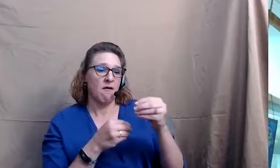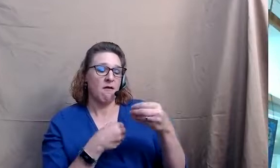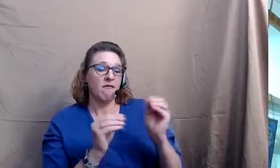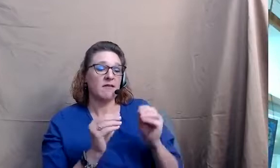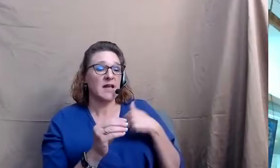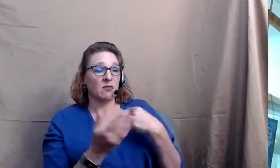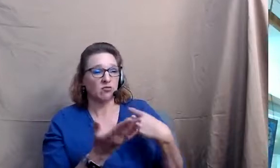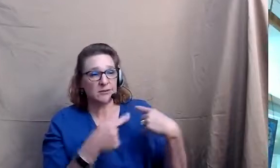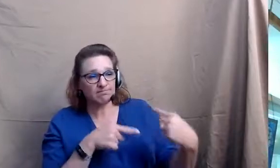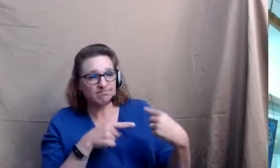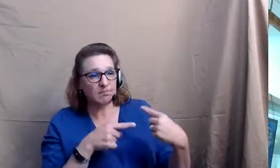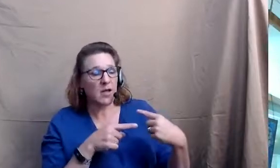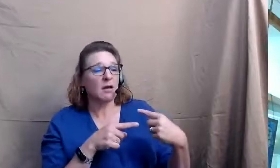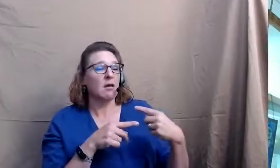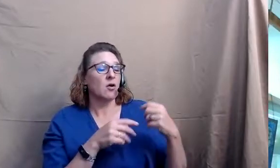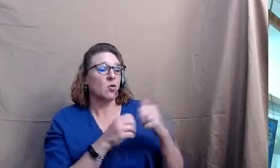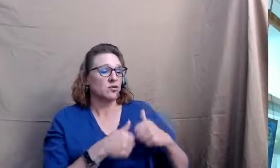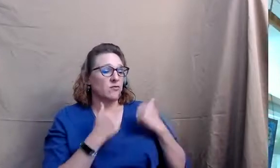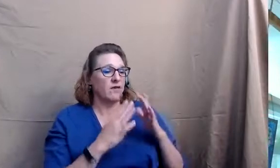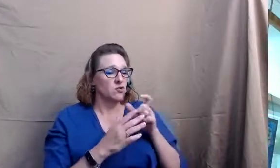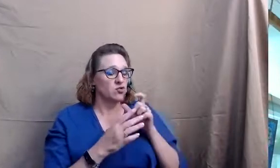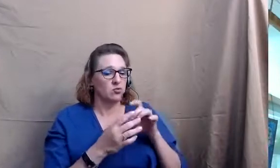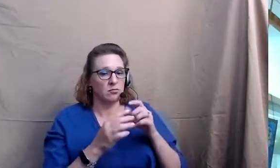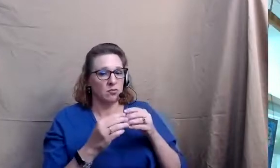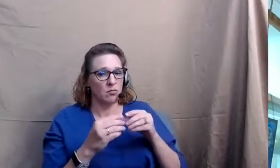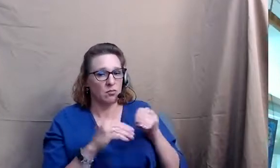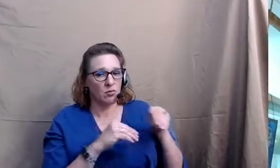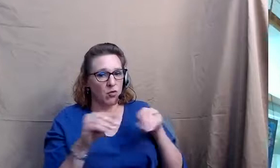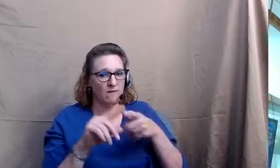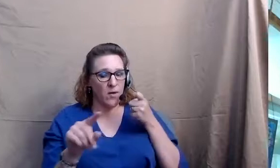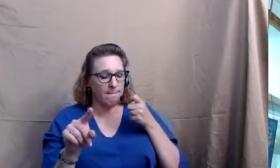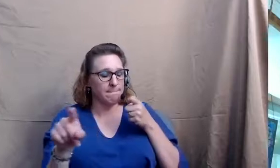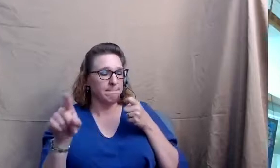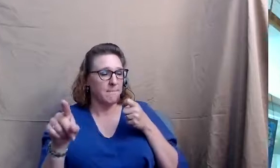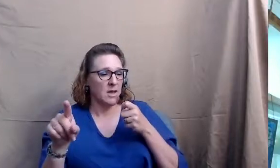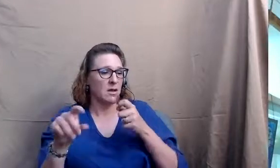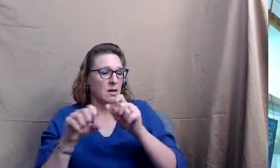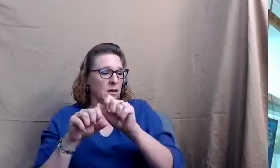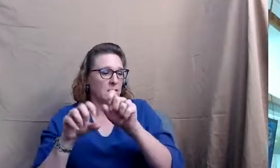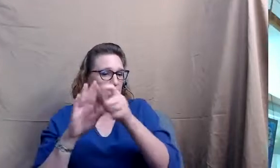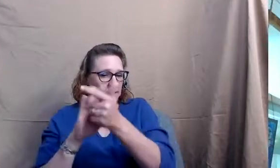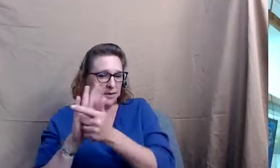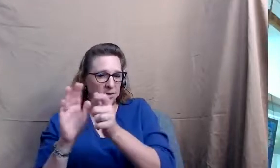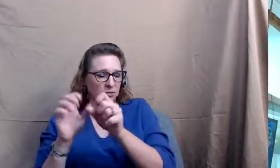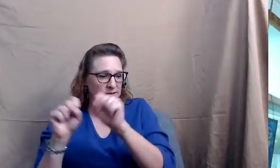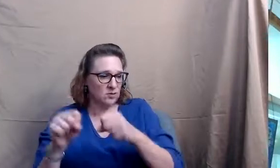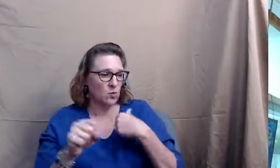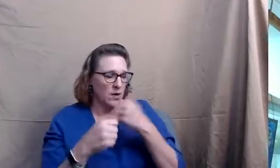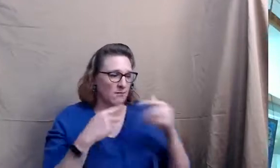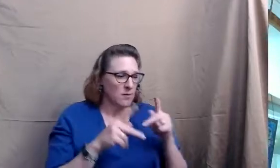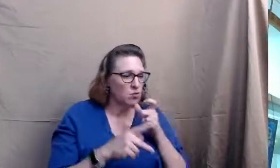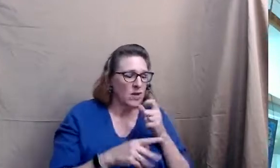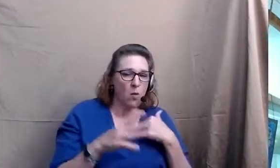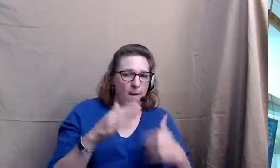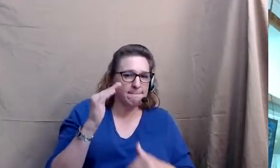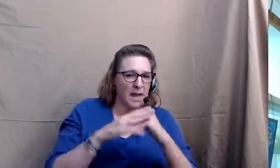moving away from the carceral system. We get survivors who say, I want maximum jail time, or I want him to be locked up. Do you have any